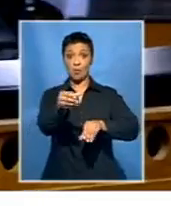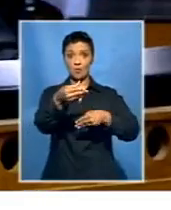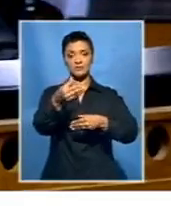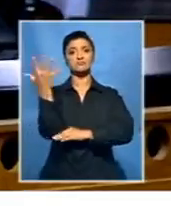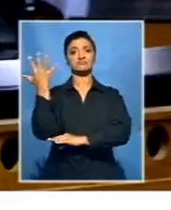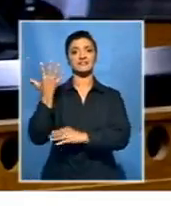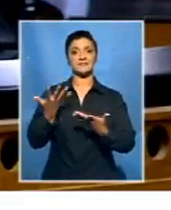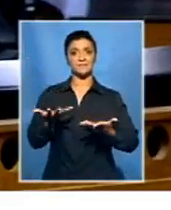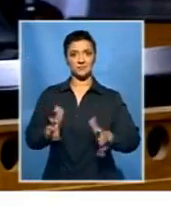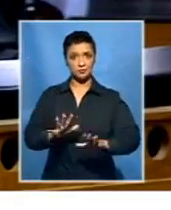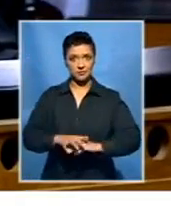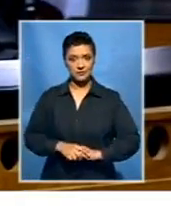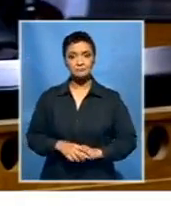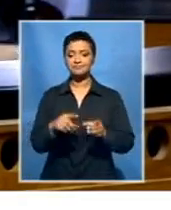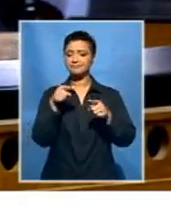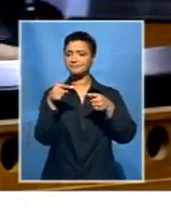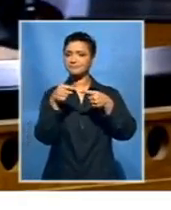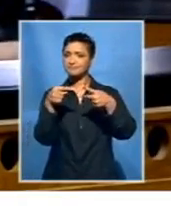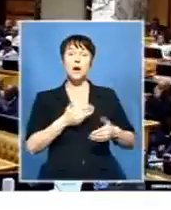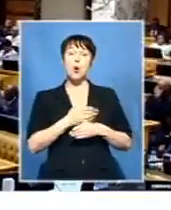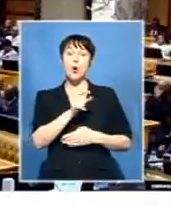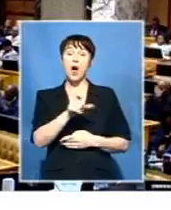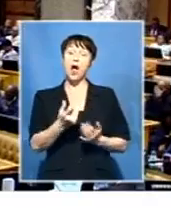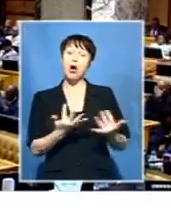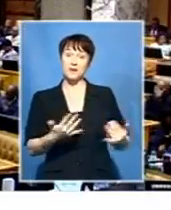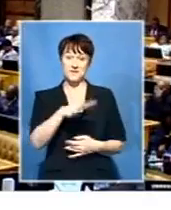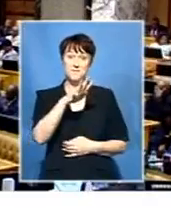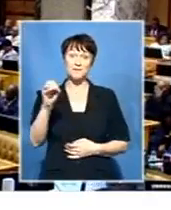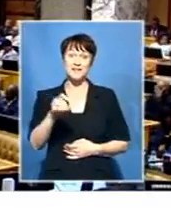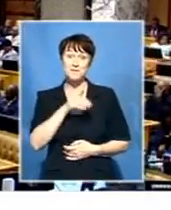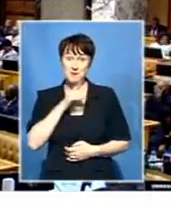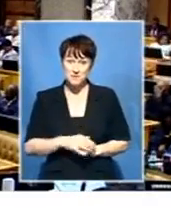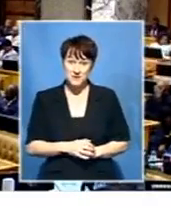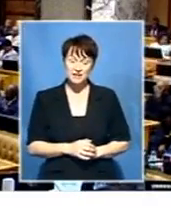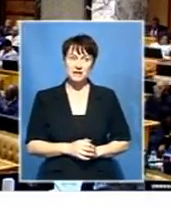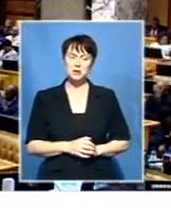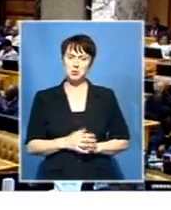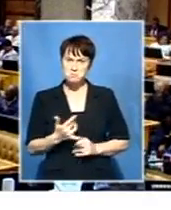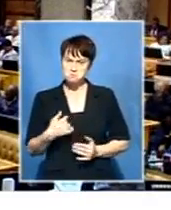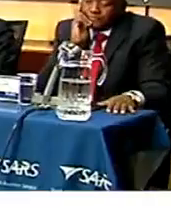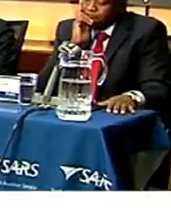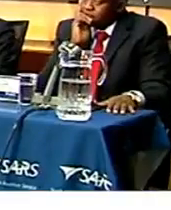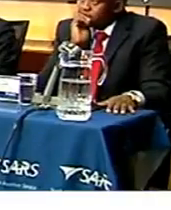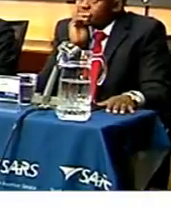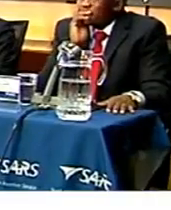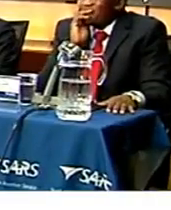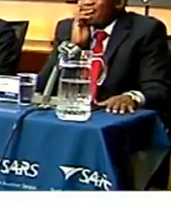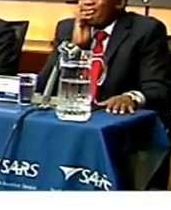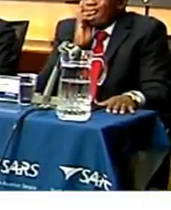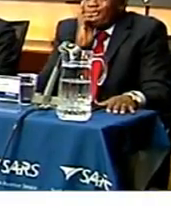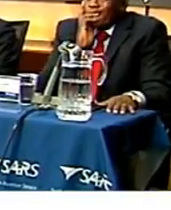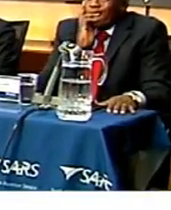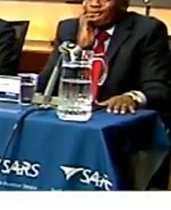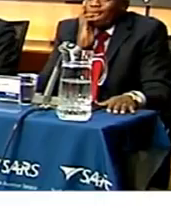about protecting vested interests? And I think that these suspicions, which we've been warned about in the past, have really come home to